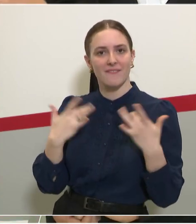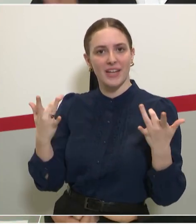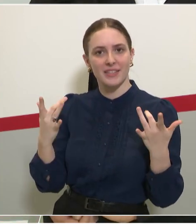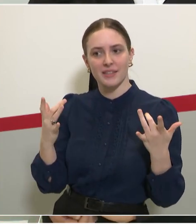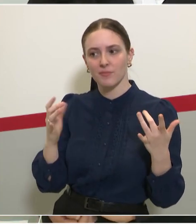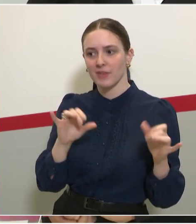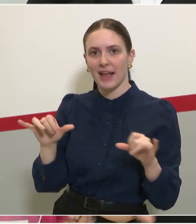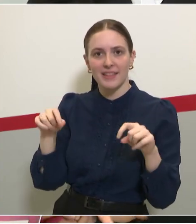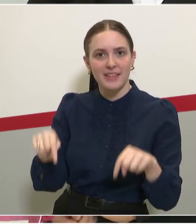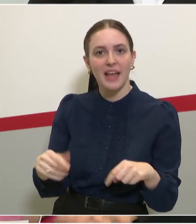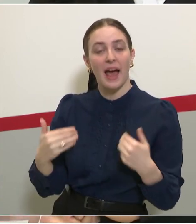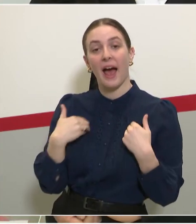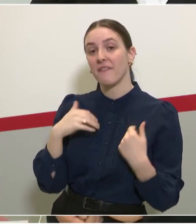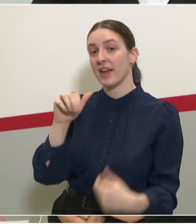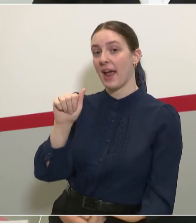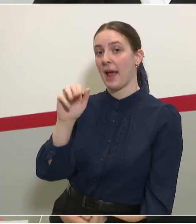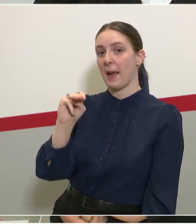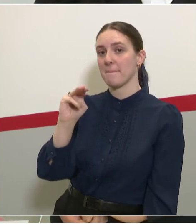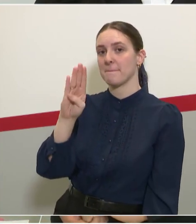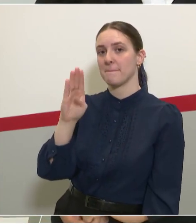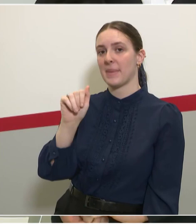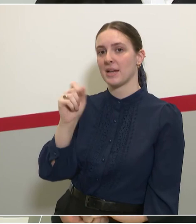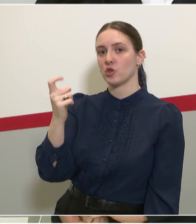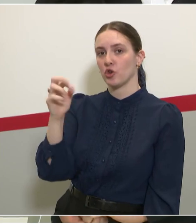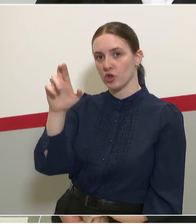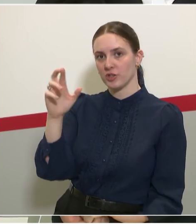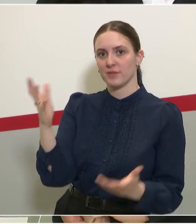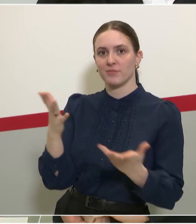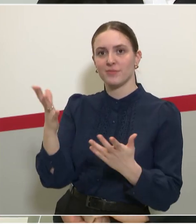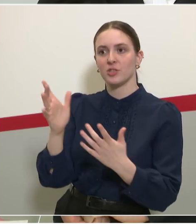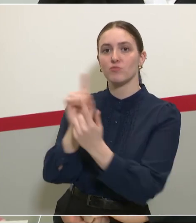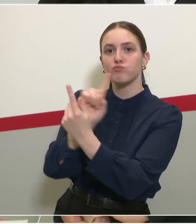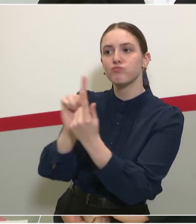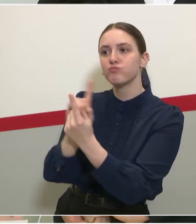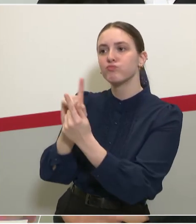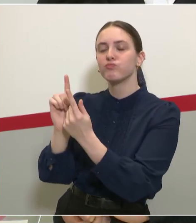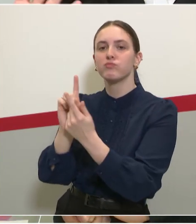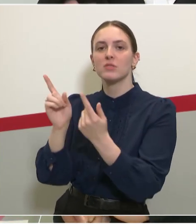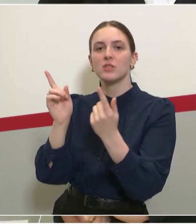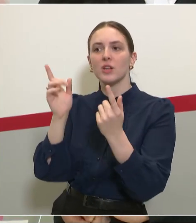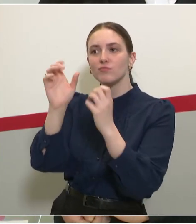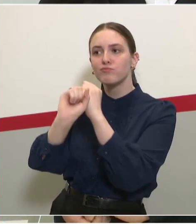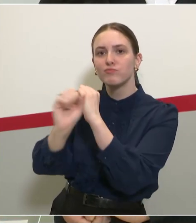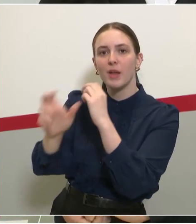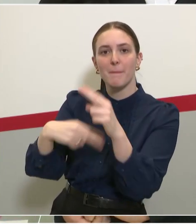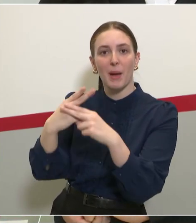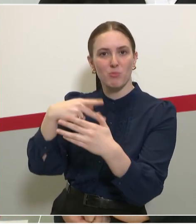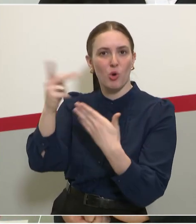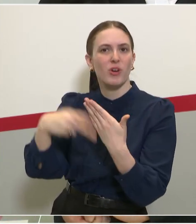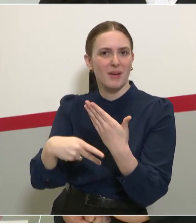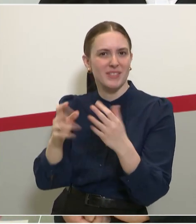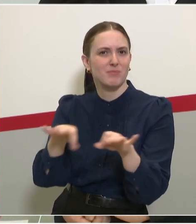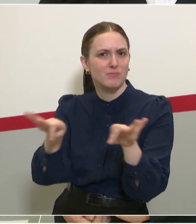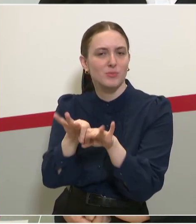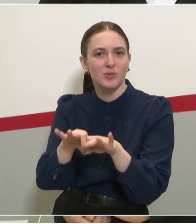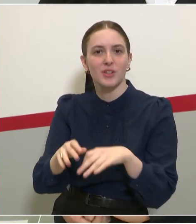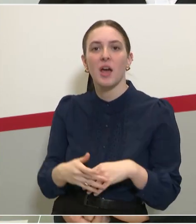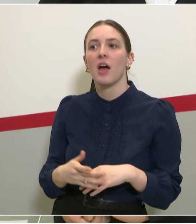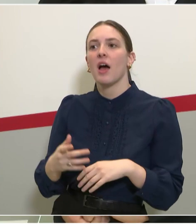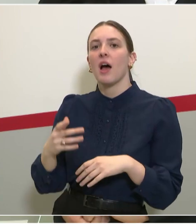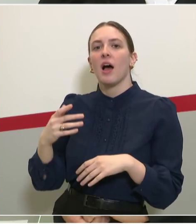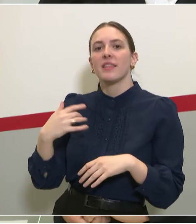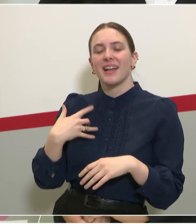having ambassadors out there to talk about programs is helpful. I say bittersweet because we don't want secret